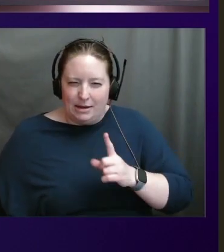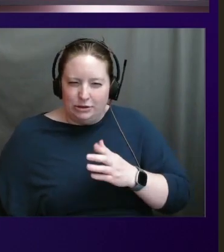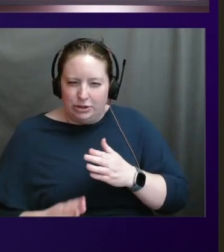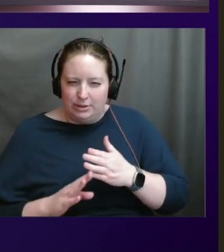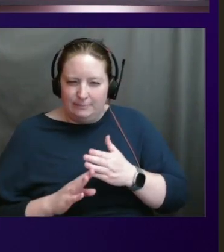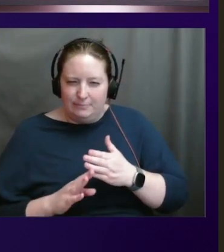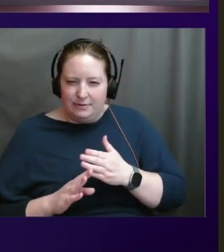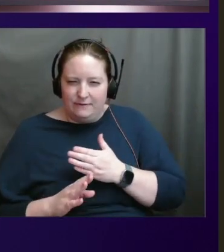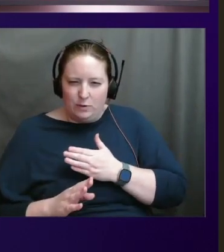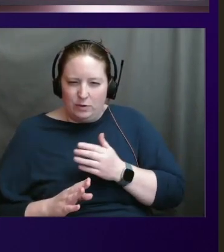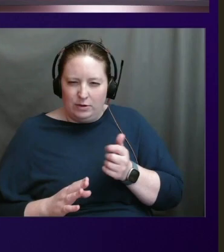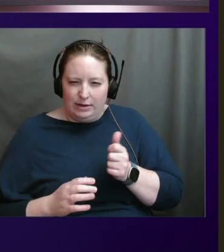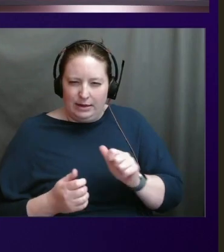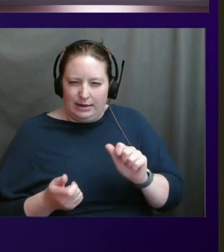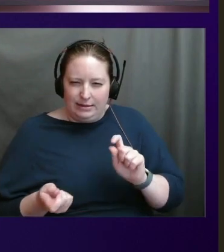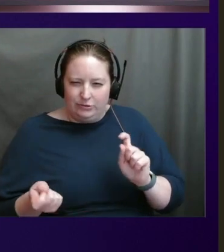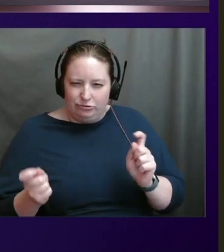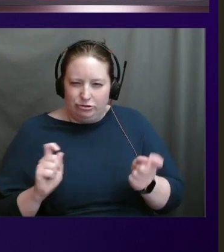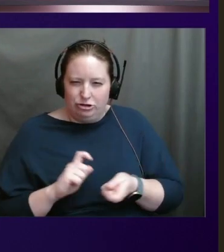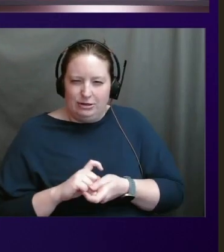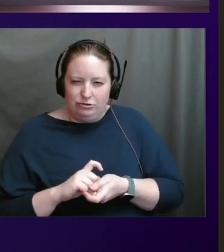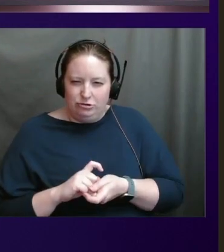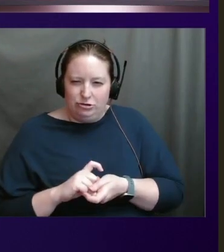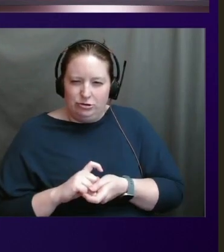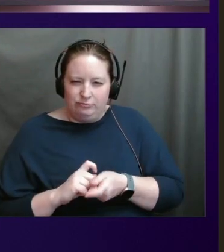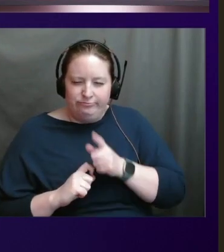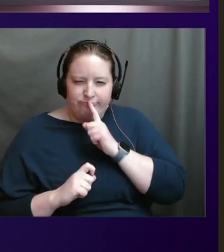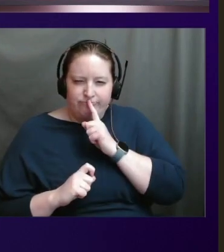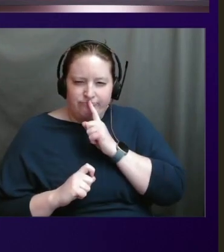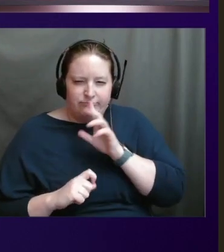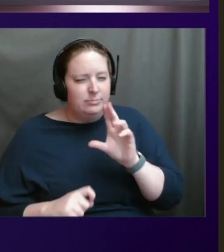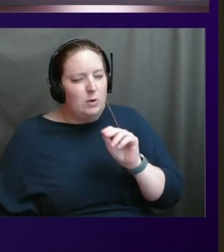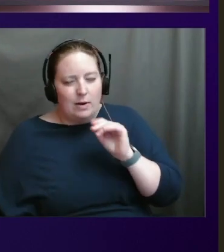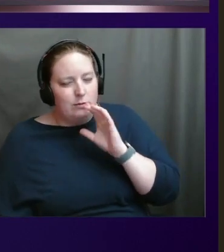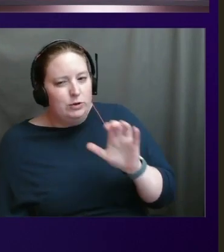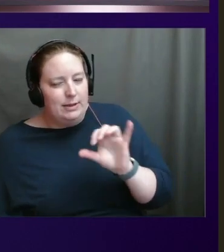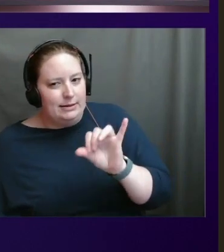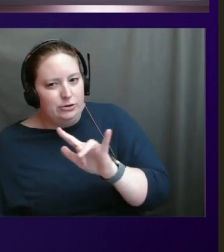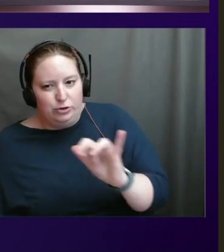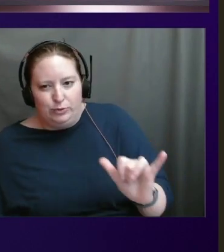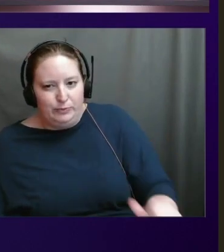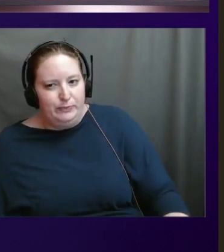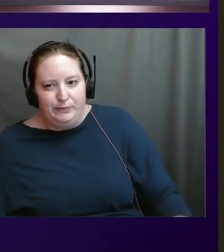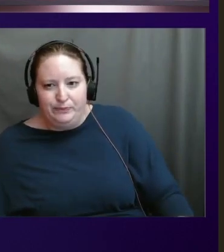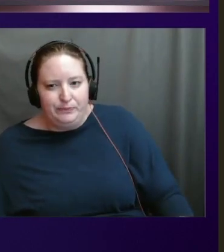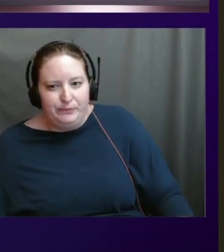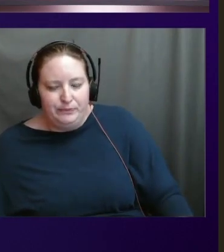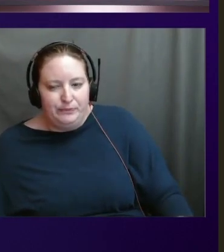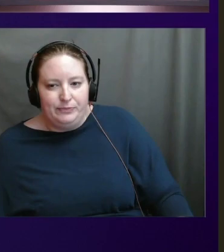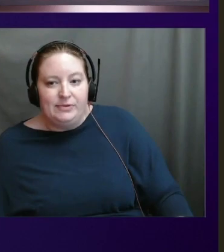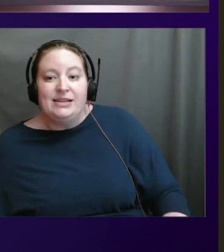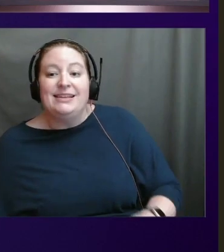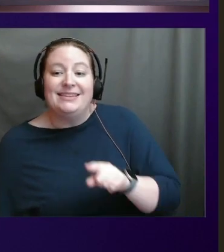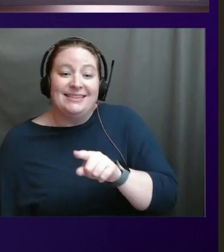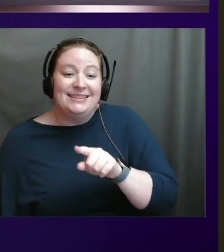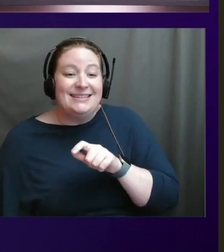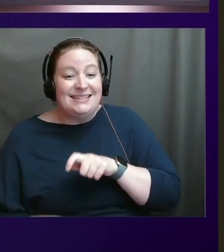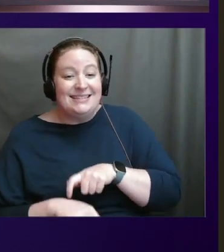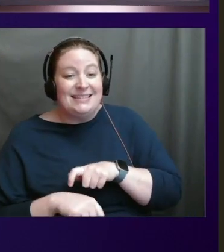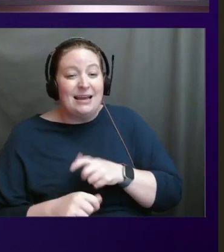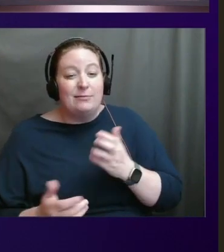any further changes here, no, I'll do this too. Also, this would be the time where you'd probably want